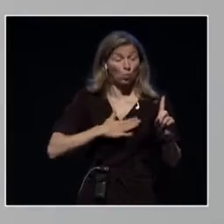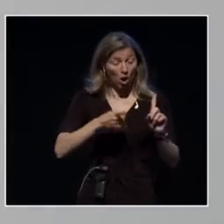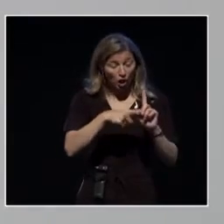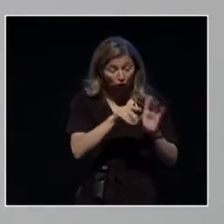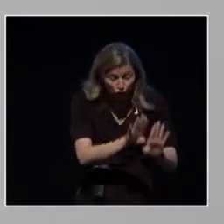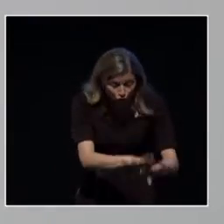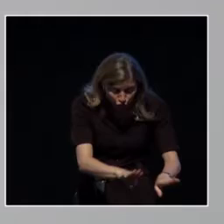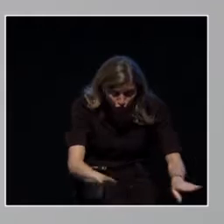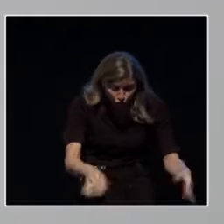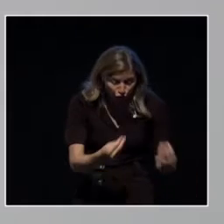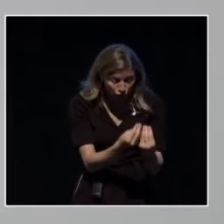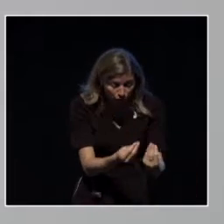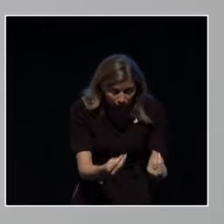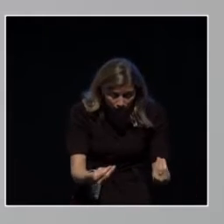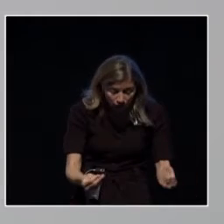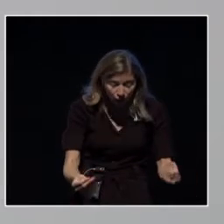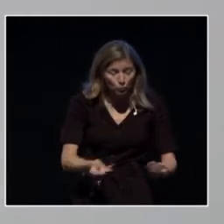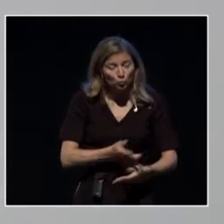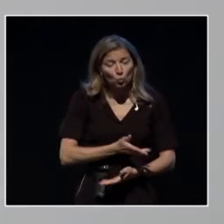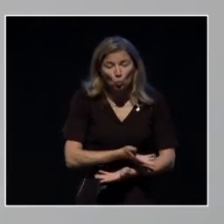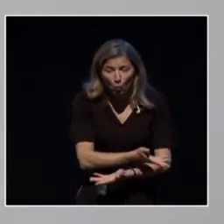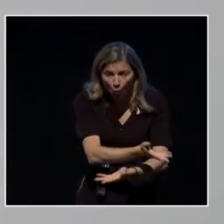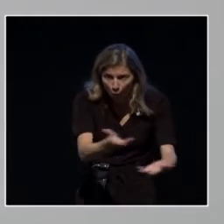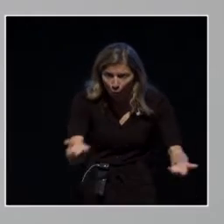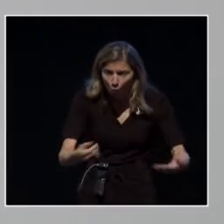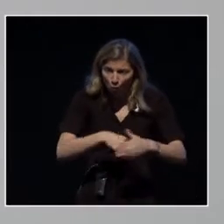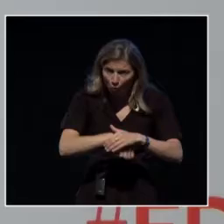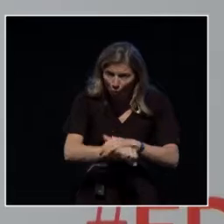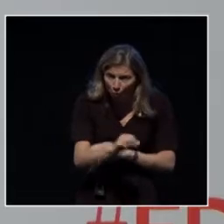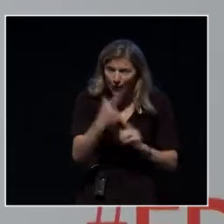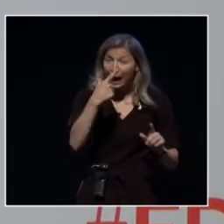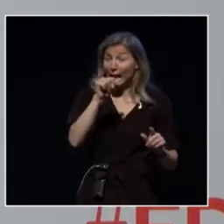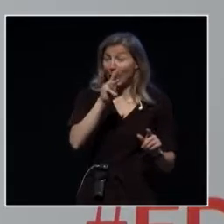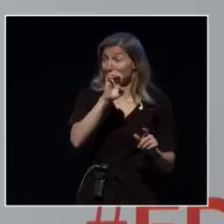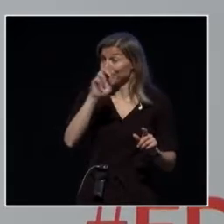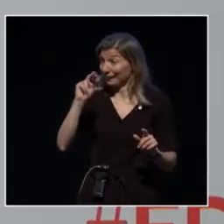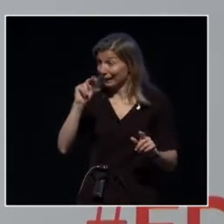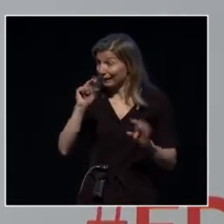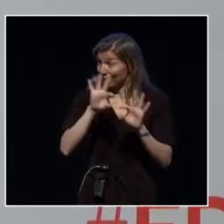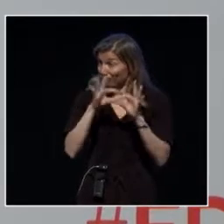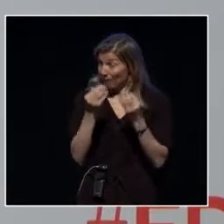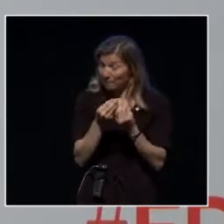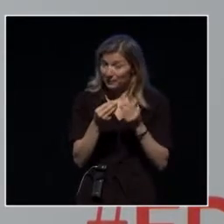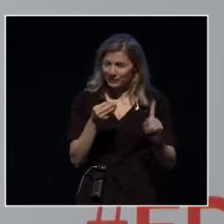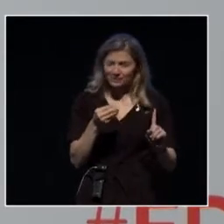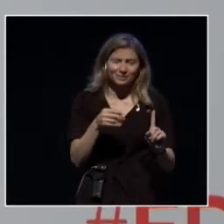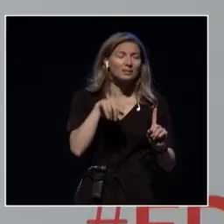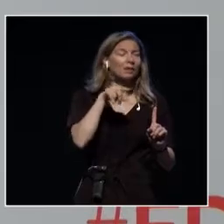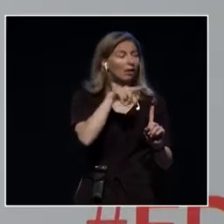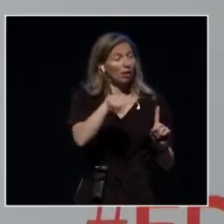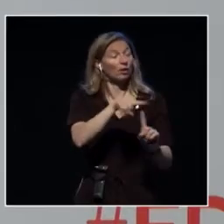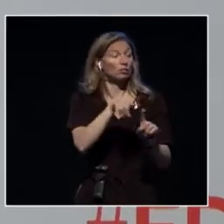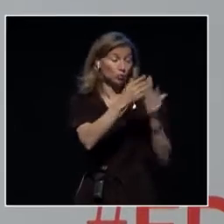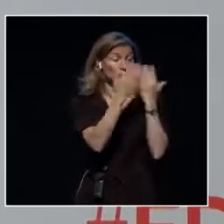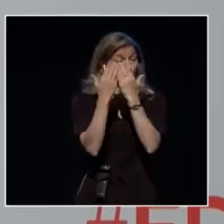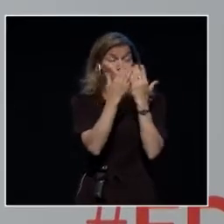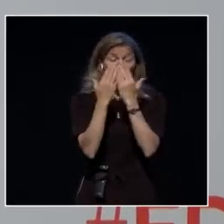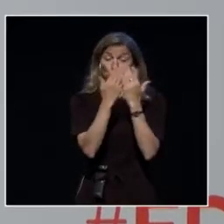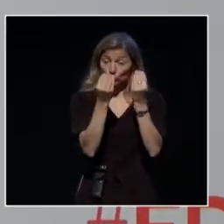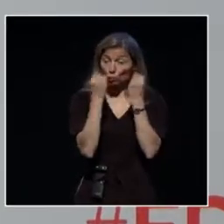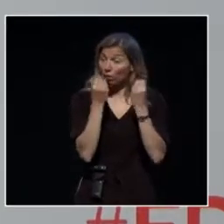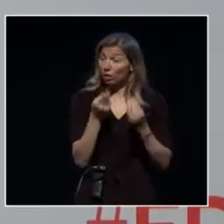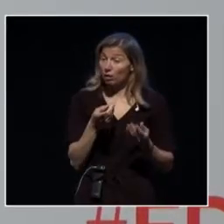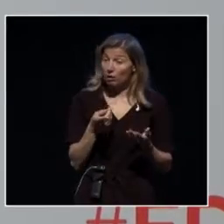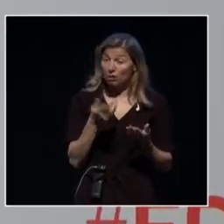children born into Grameen families, go to school. Because all of them, all 9 million of them,